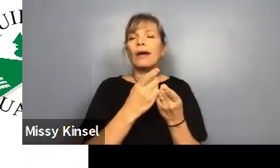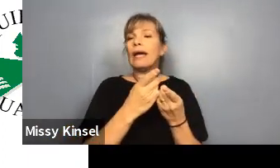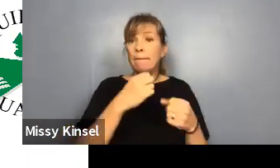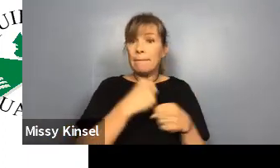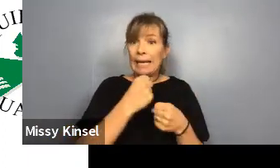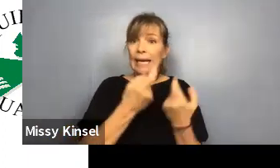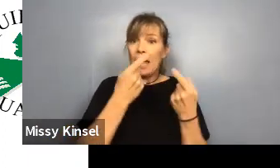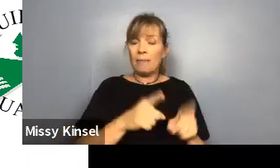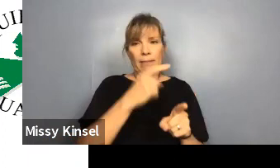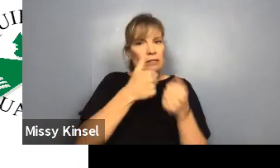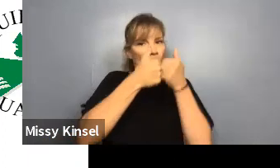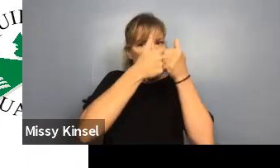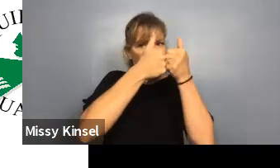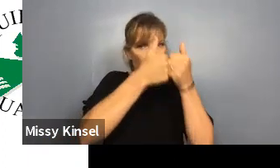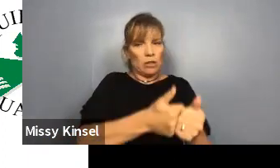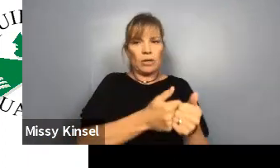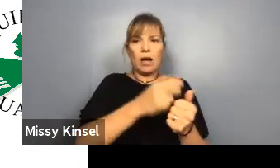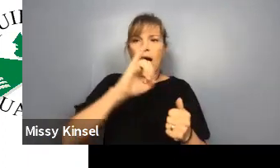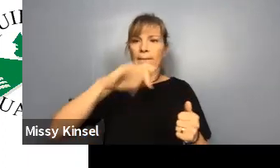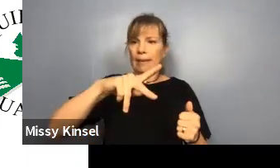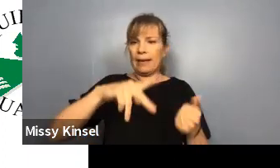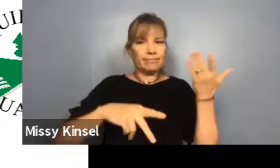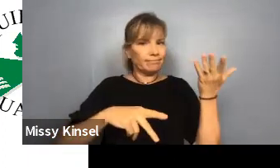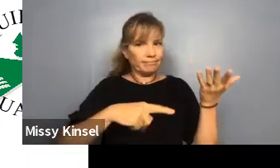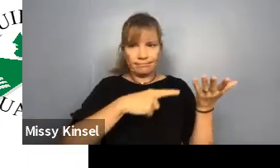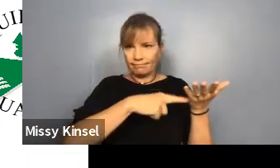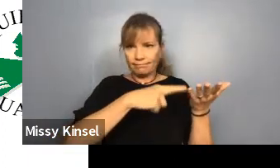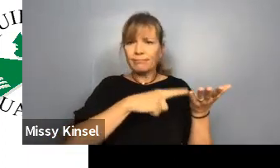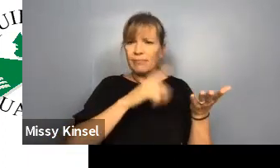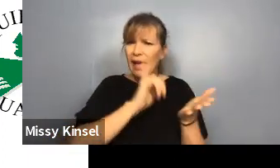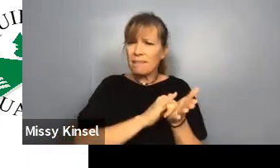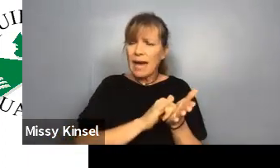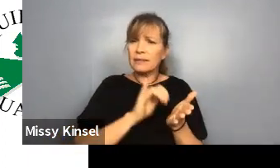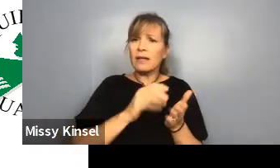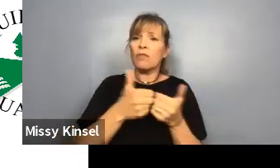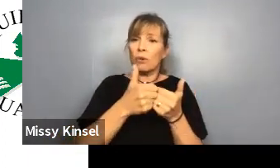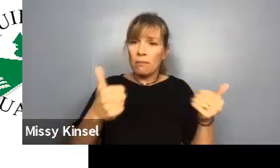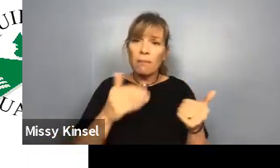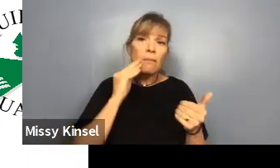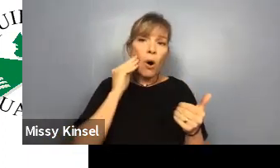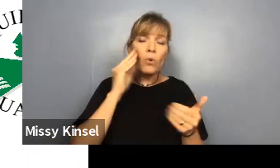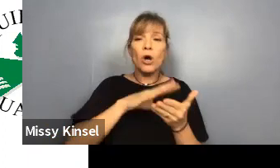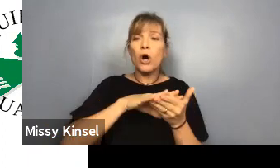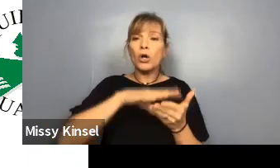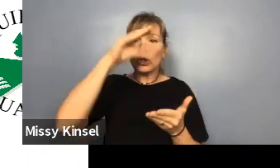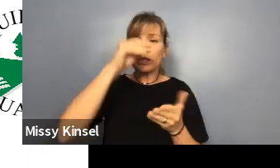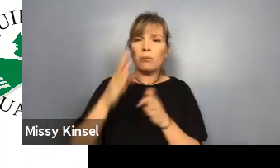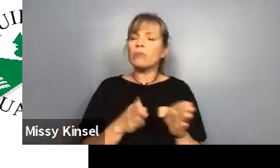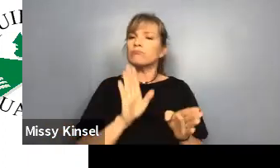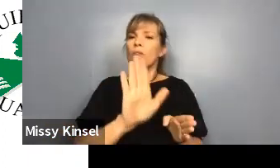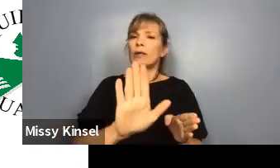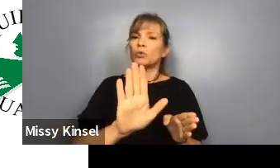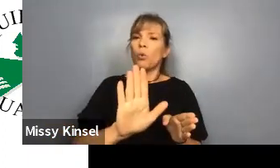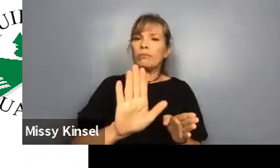happen just by following the IEP itself, and that is the remote learning plan, I think that's your way